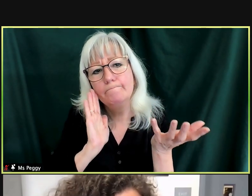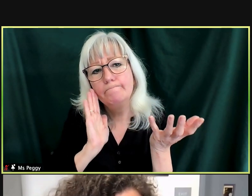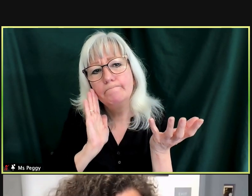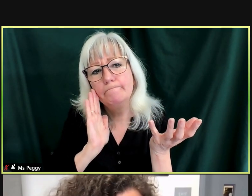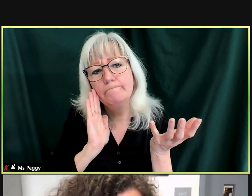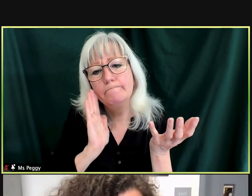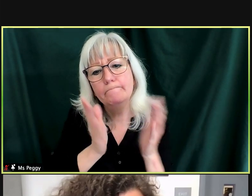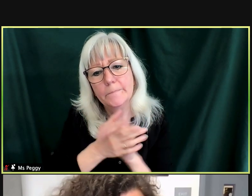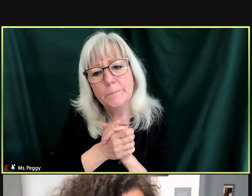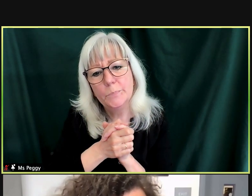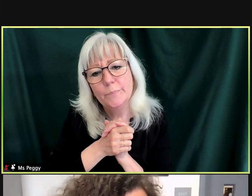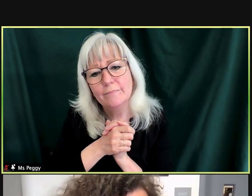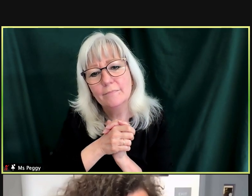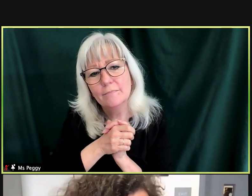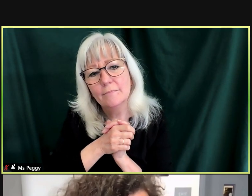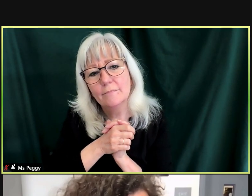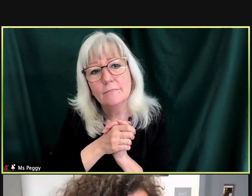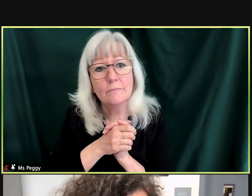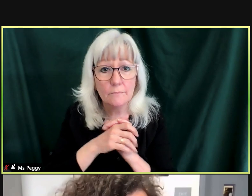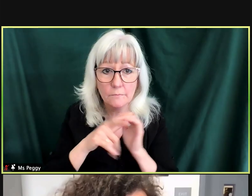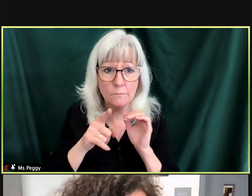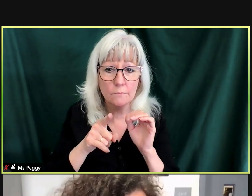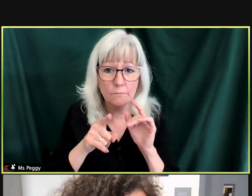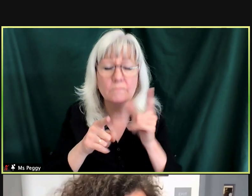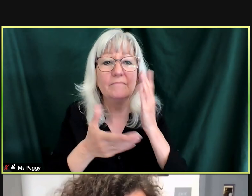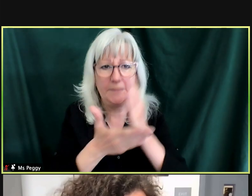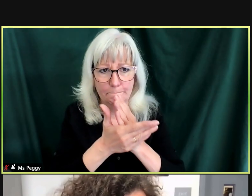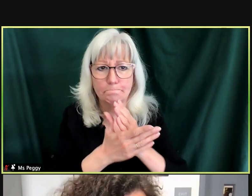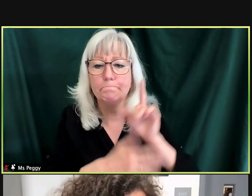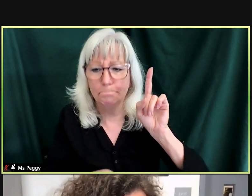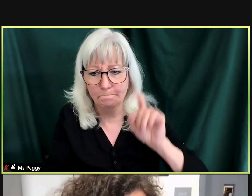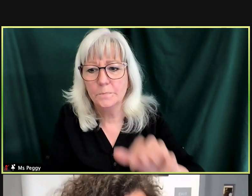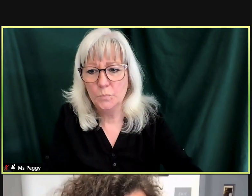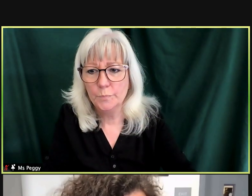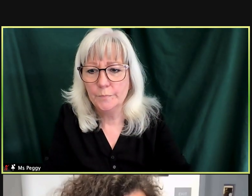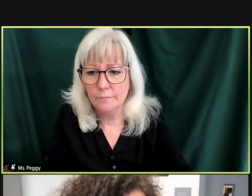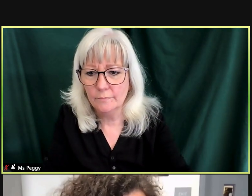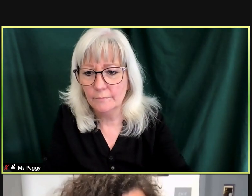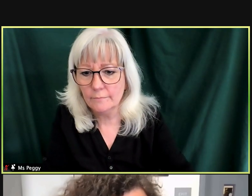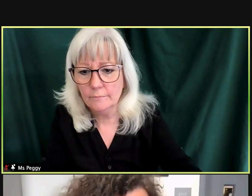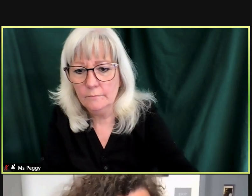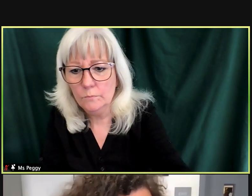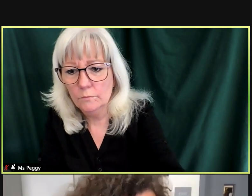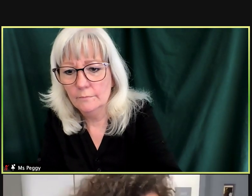Miss Peggy, can you stop the QuickTime?